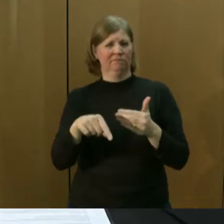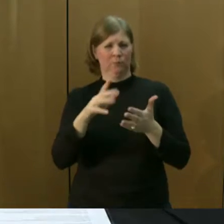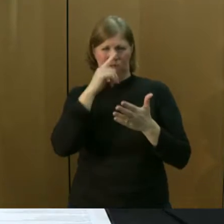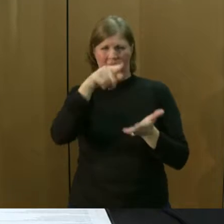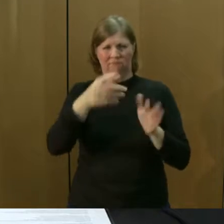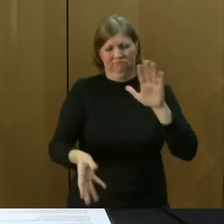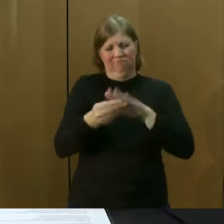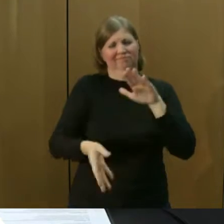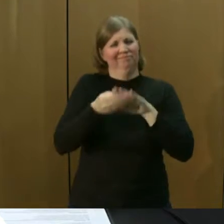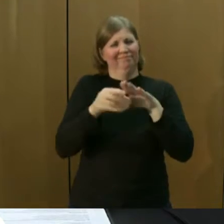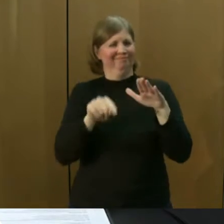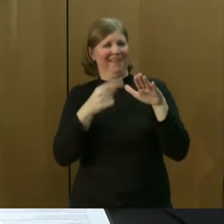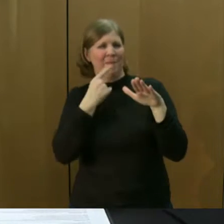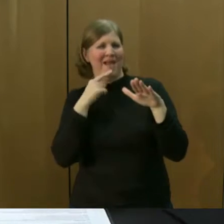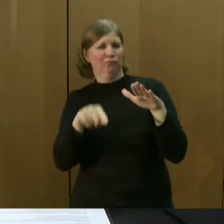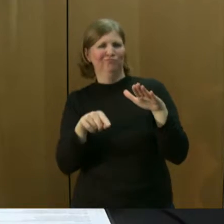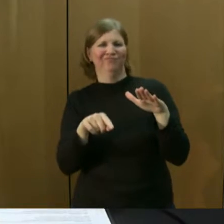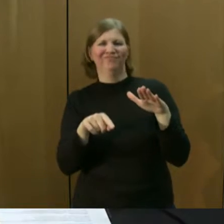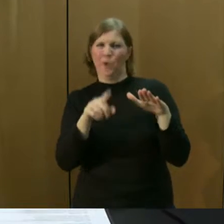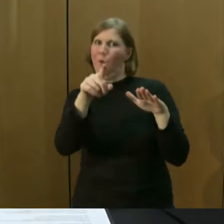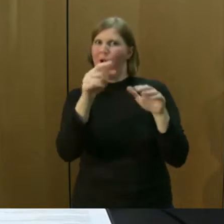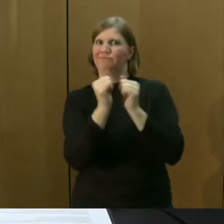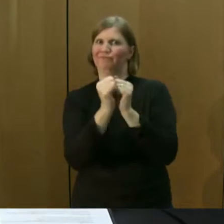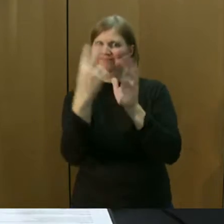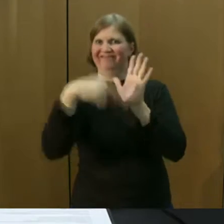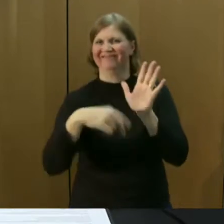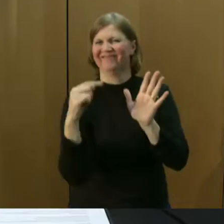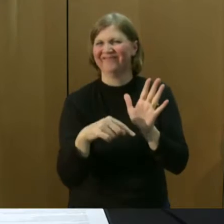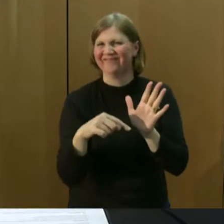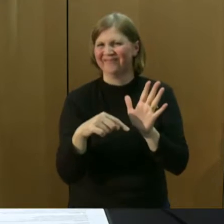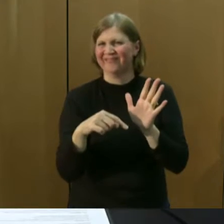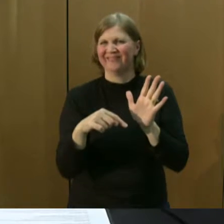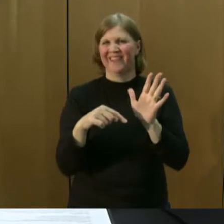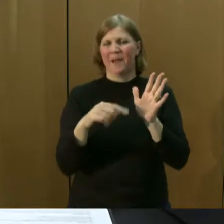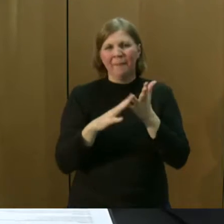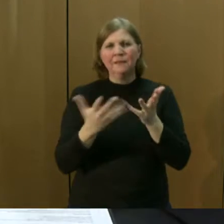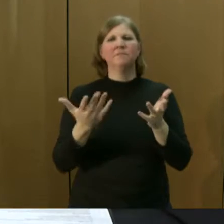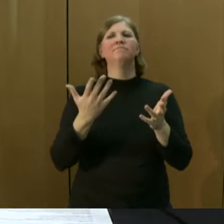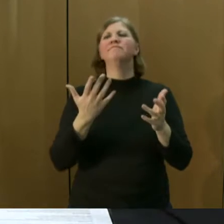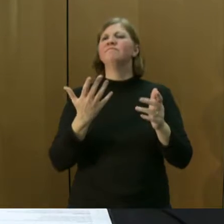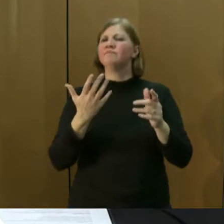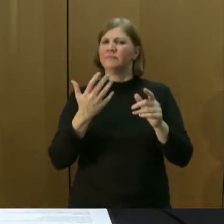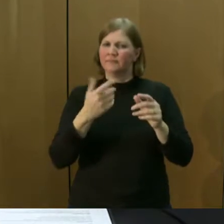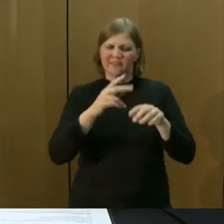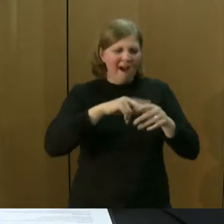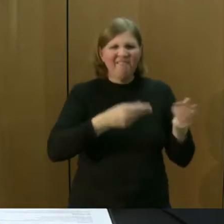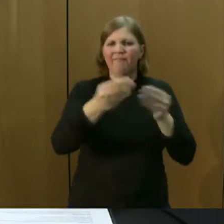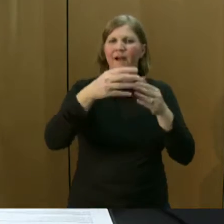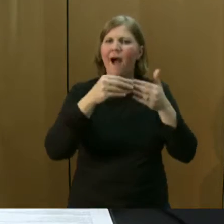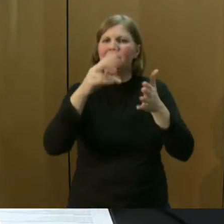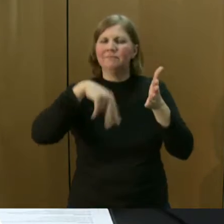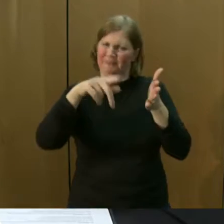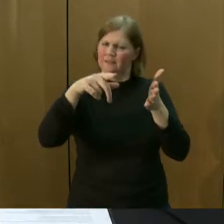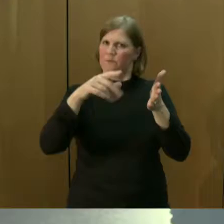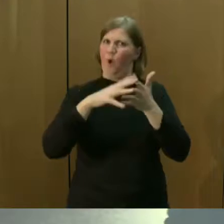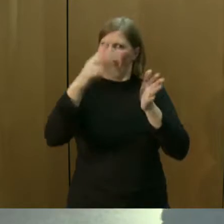and then you should pass to everyone else in your company and read from front to back as well. It's got case studies, it's got ideas, it's got really basic guidelines like this is how you write a news